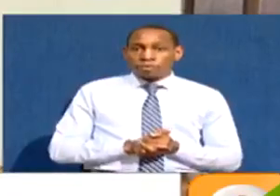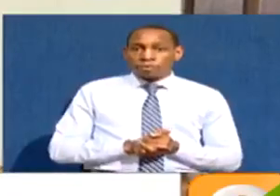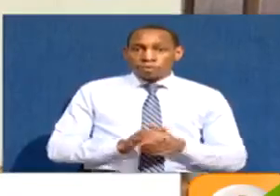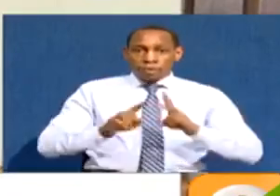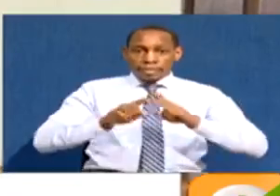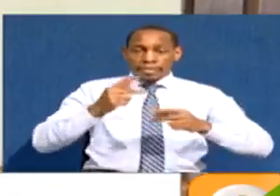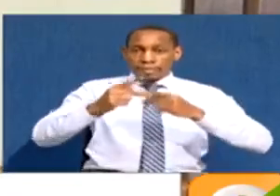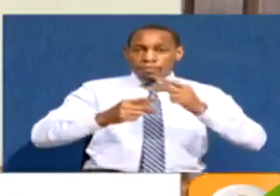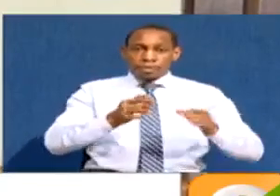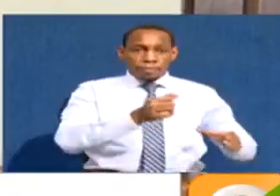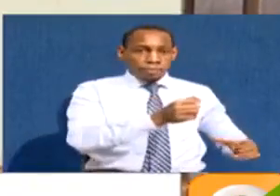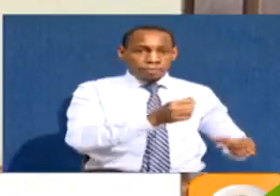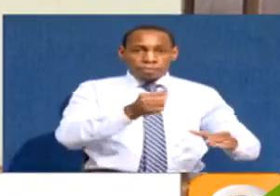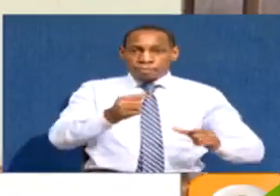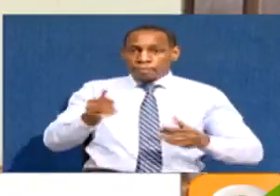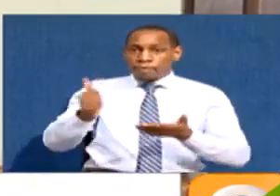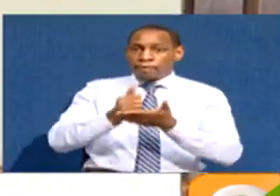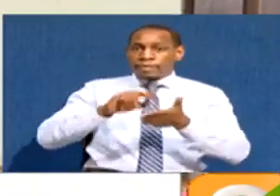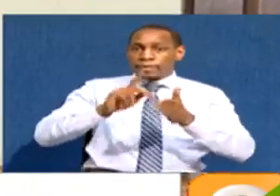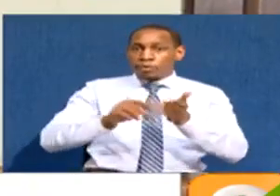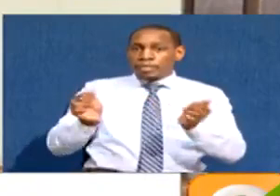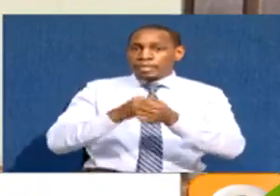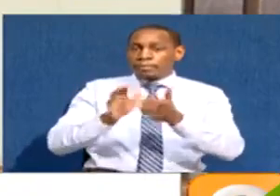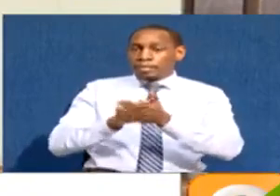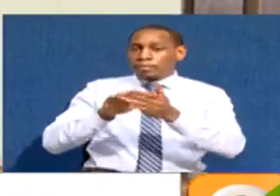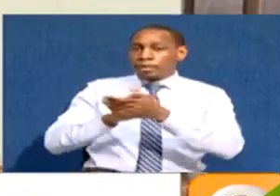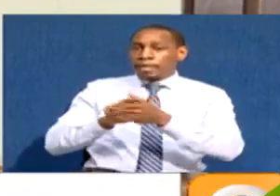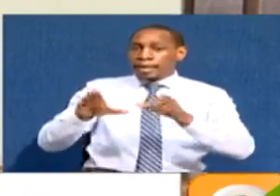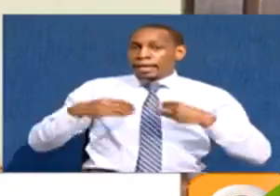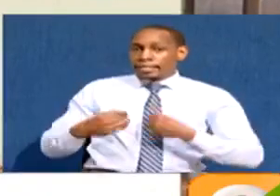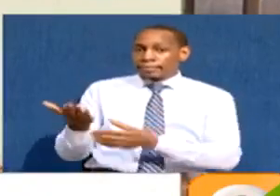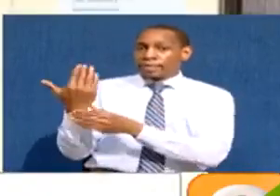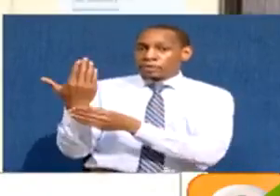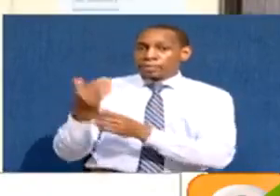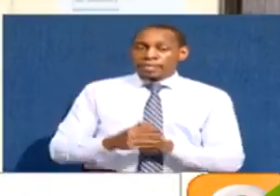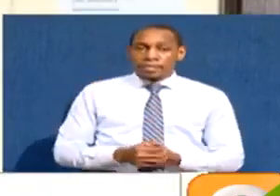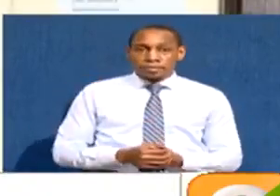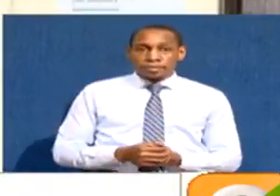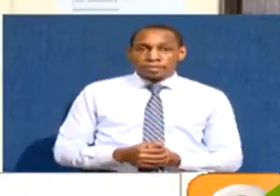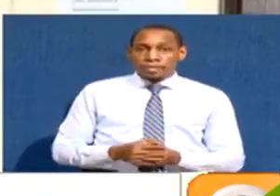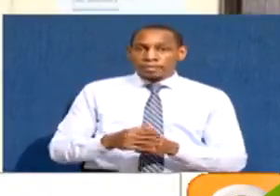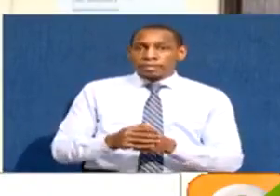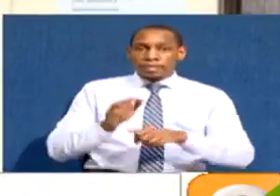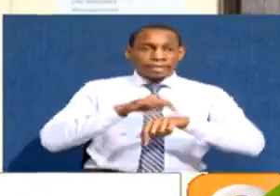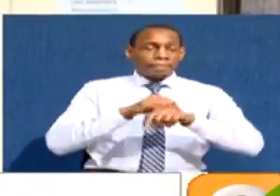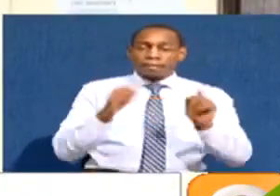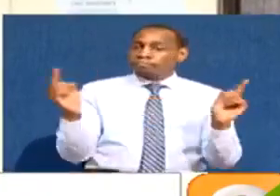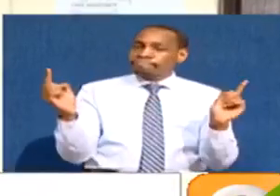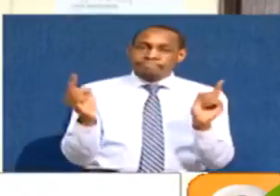beginning a process of fumigation of the offices, so they would not accept the documents. It was too short a period